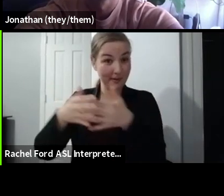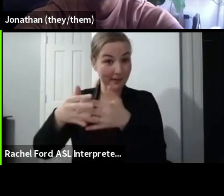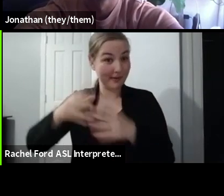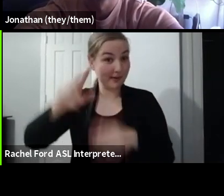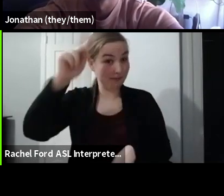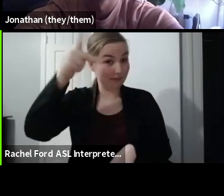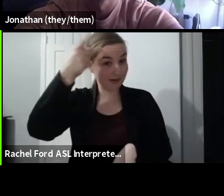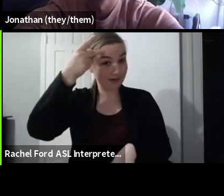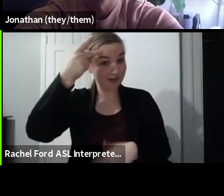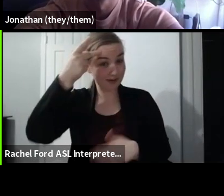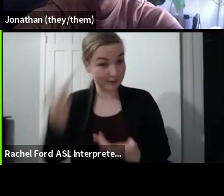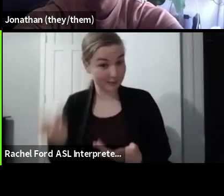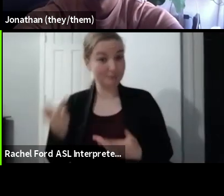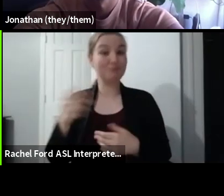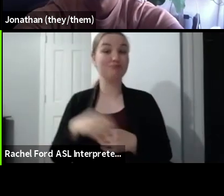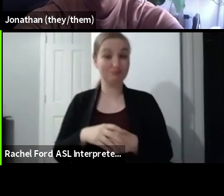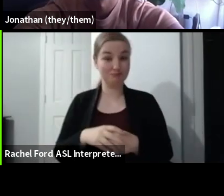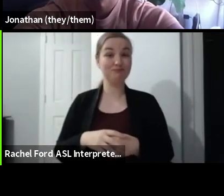some,